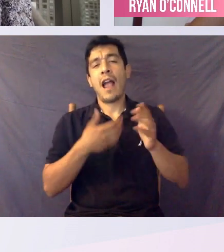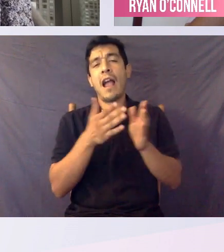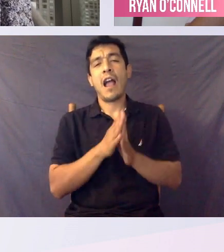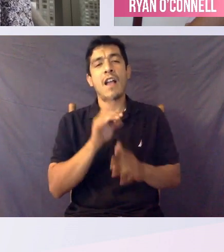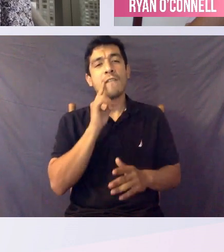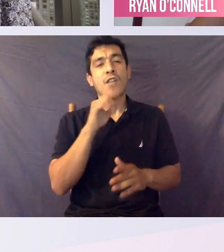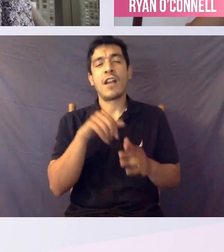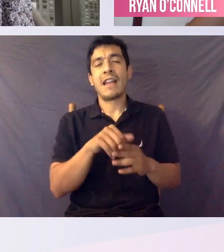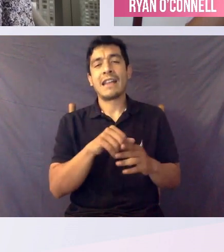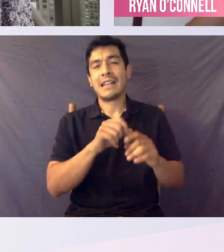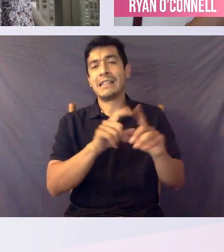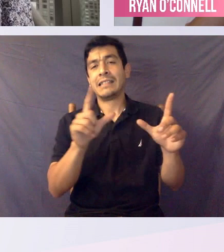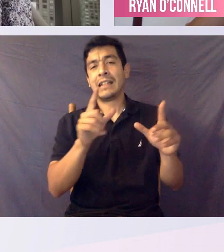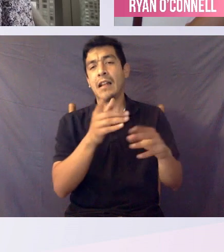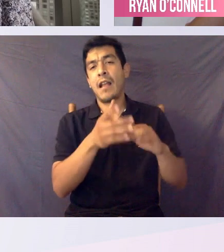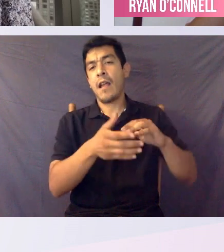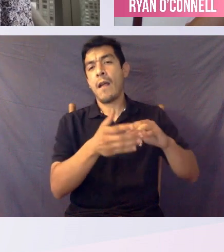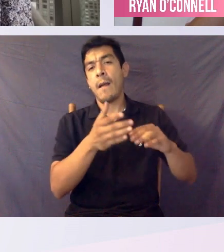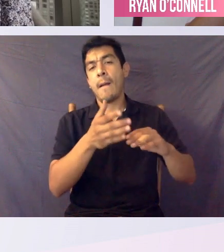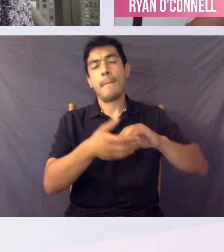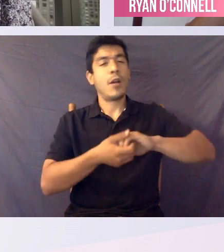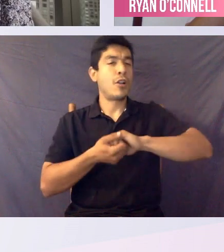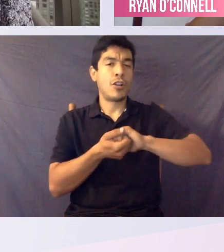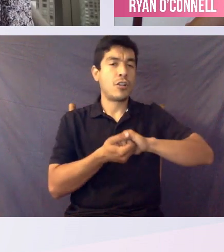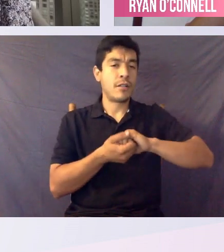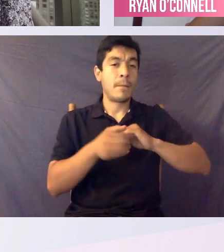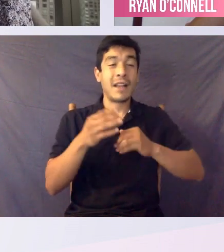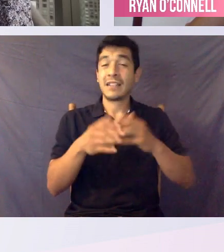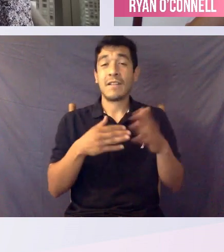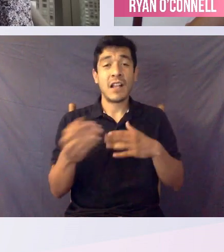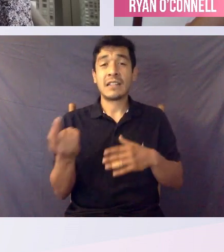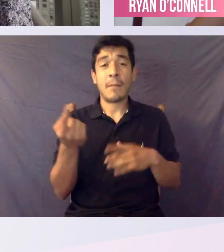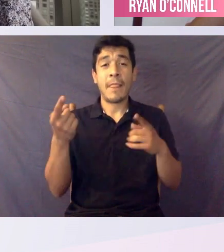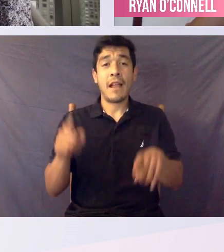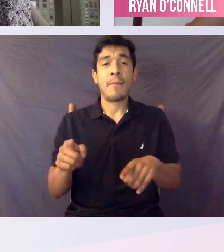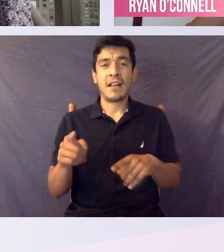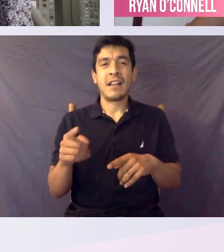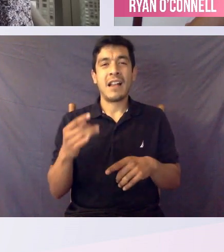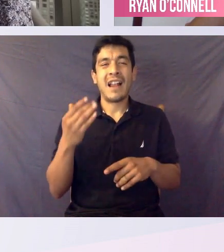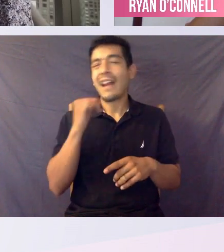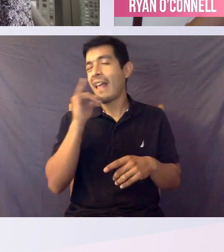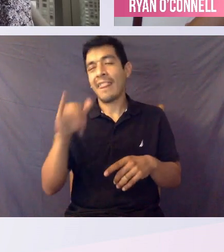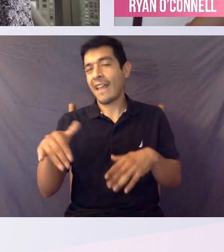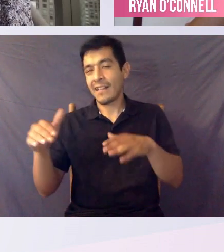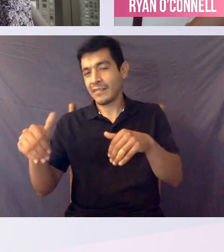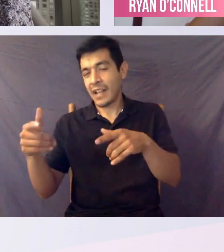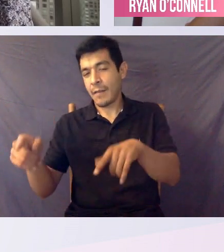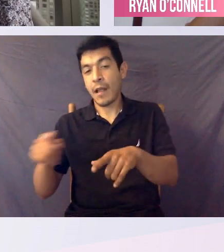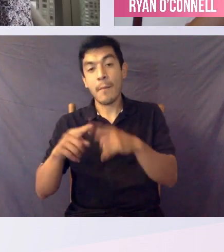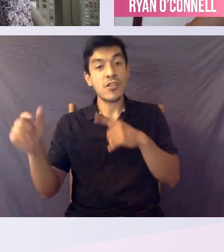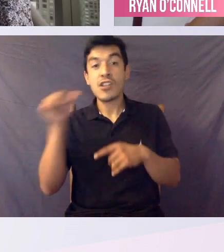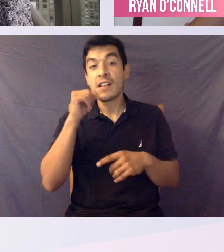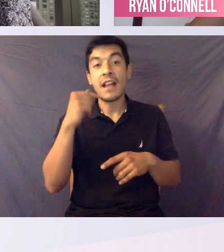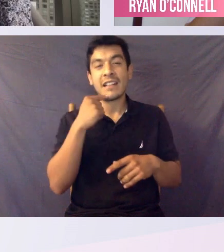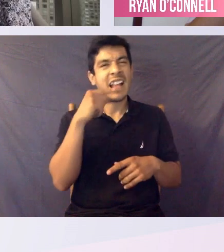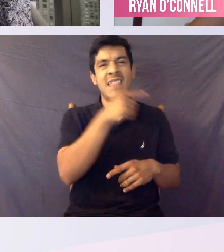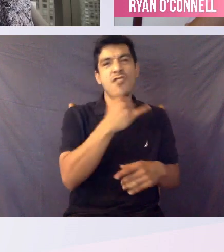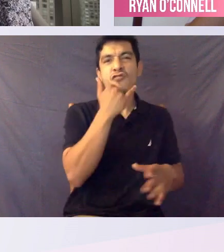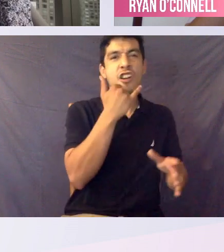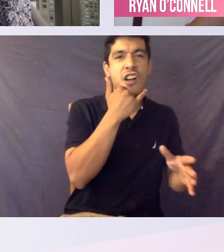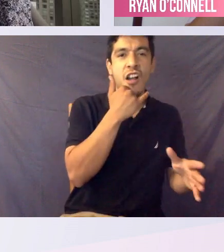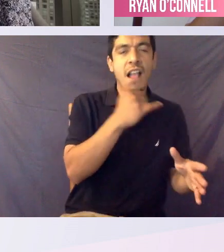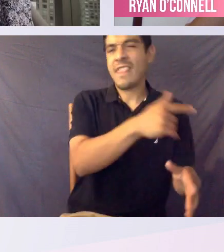She's all, you know, because even if something happens, not that it has it or anything like that, she's not saying, oh, this is wrong, this is